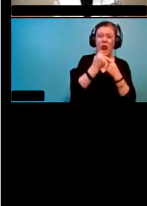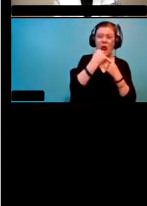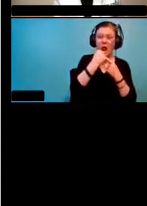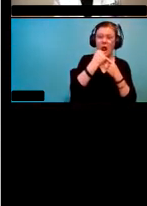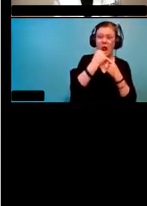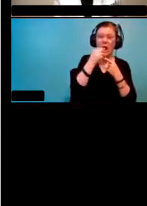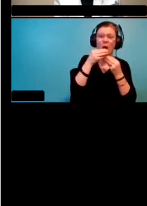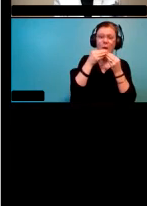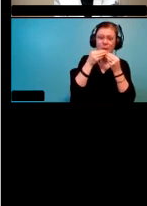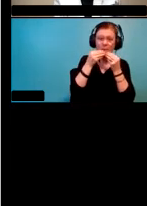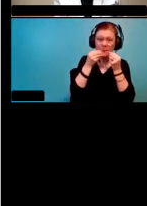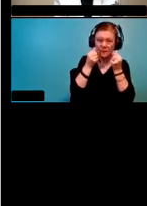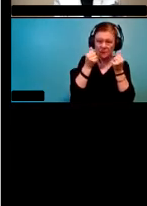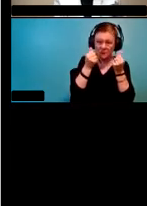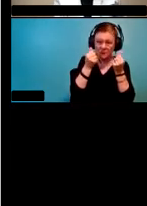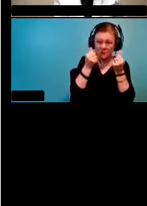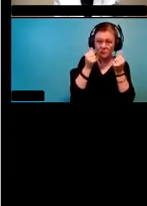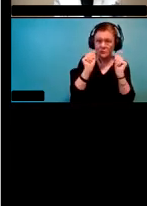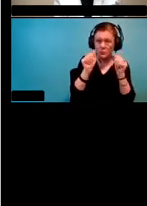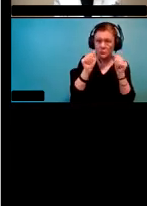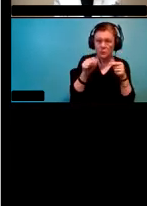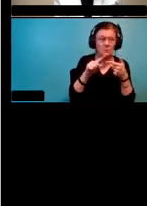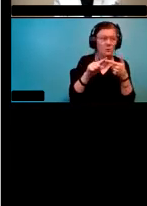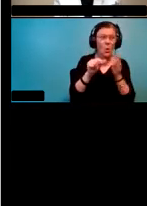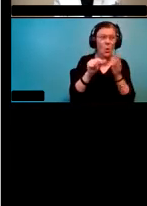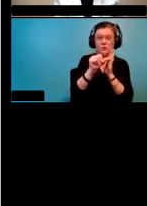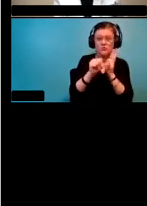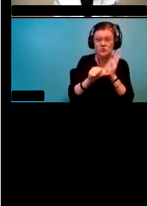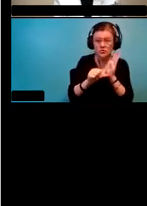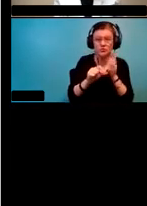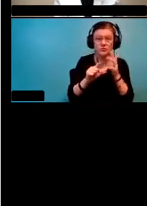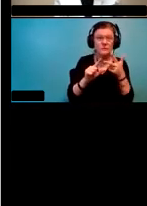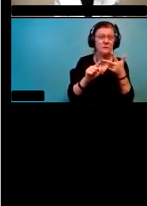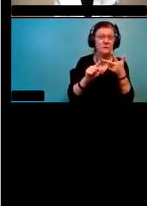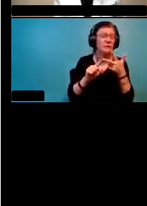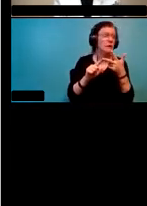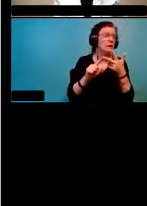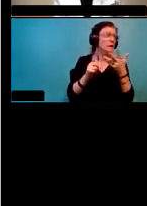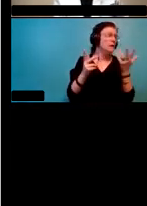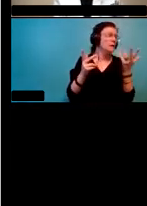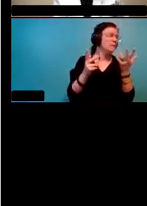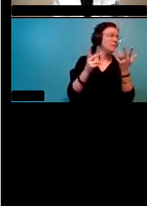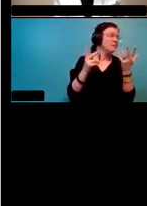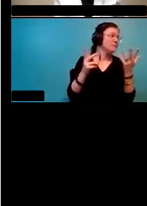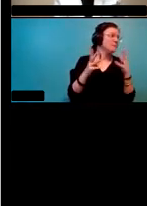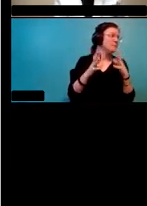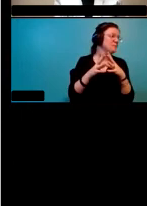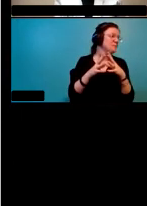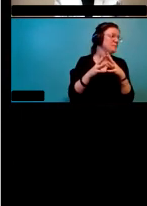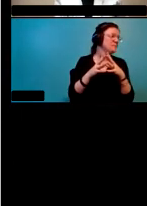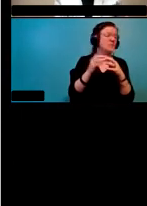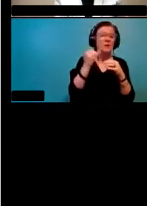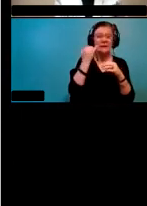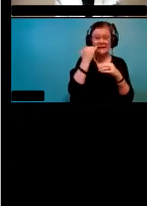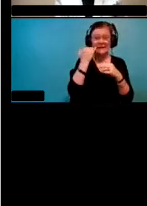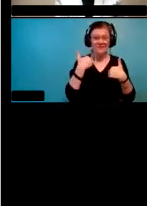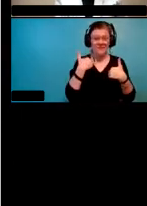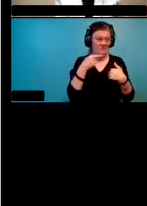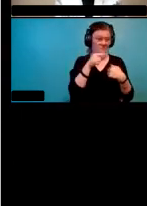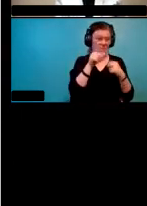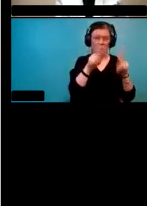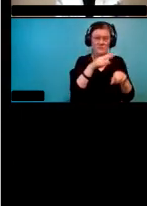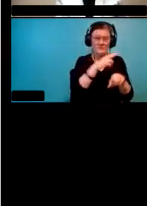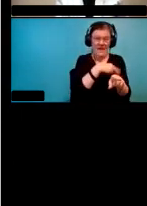can be an option for surgeries or hospitalizations. So sometimes when I'm working inpatient, I